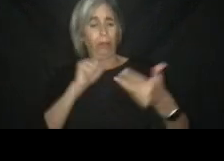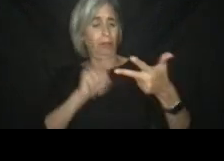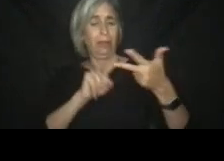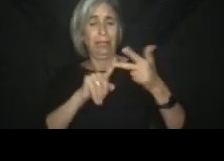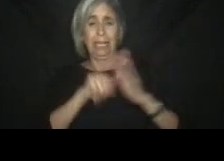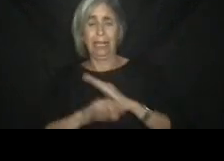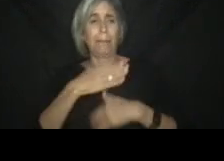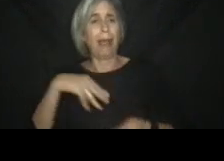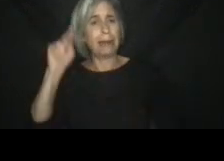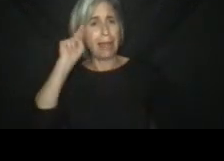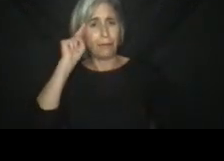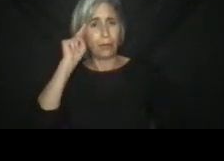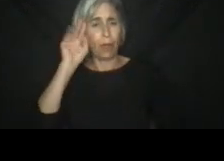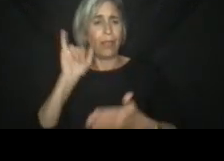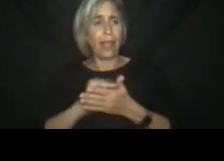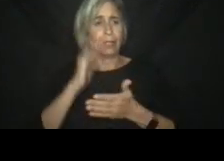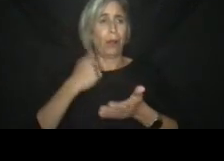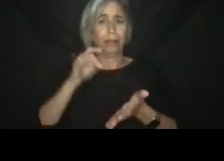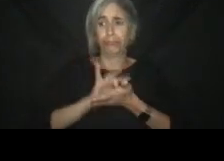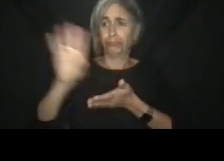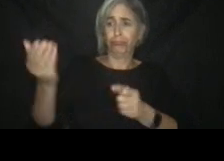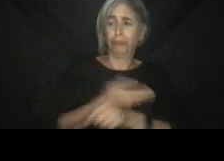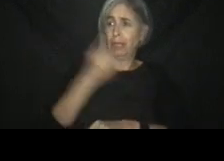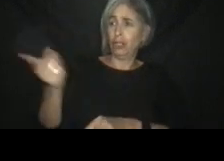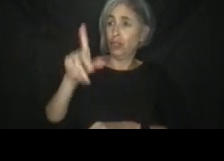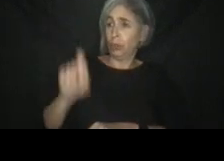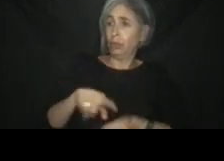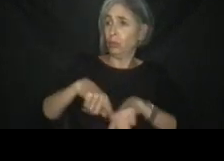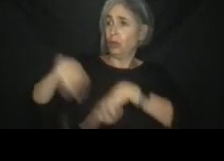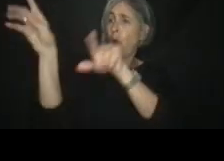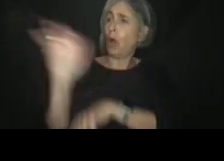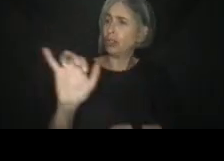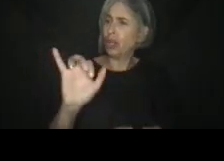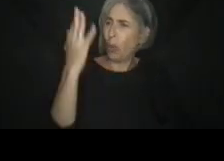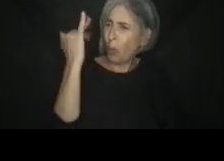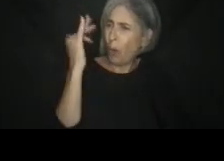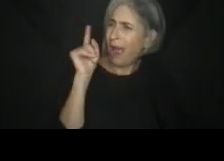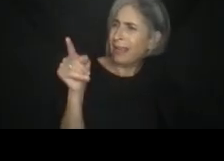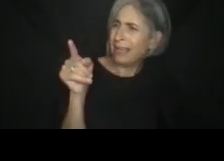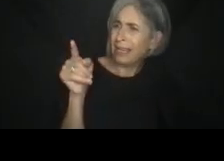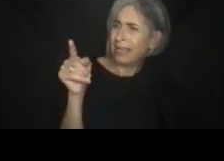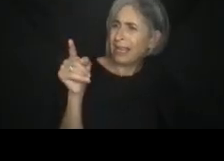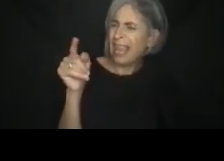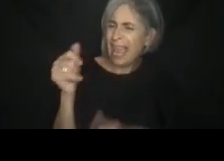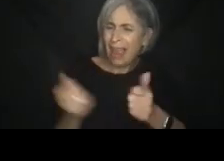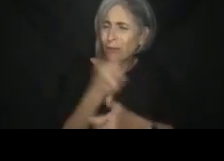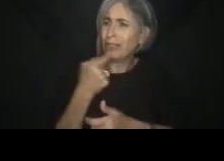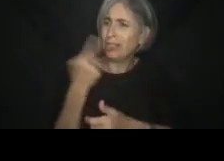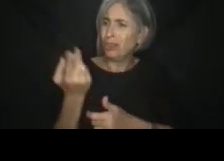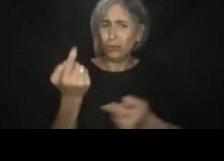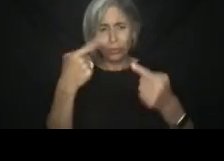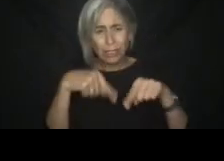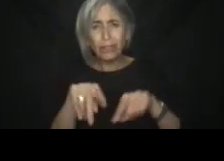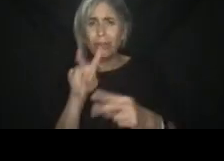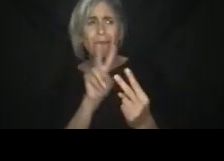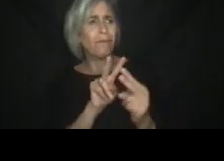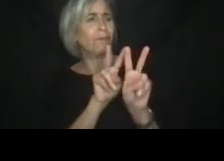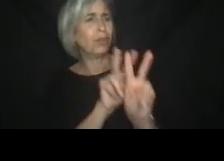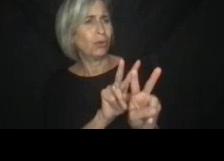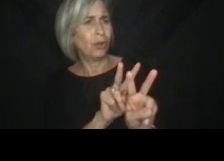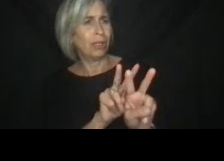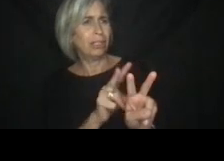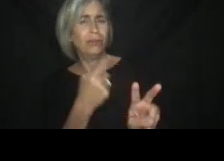nephew. And that's why she had to go. And that's why you need to go, Woodrow Hayes, because like everybody said, you stood up in a funeral acting